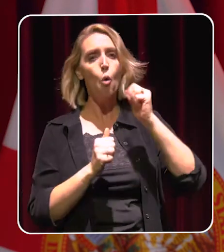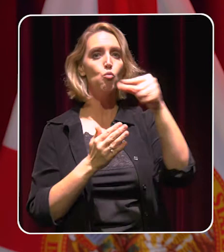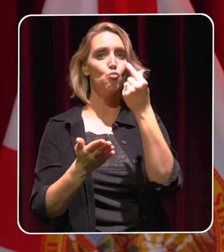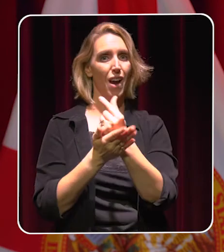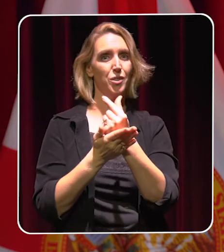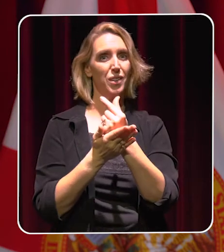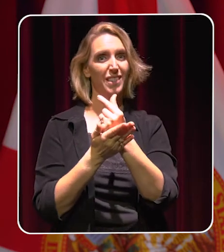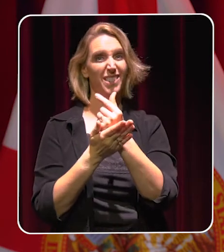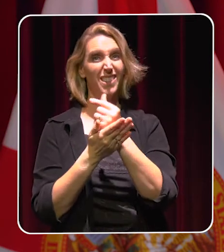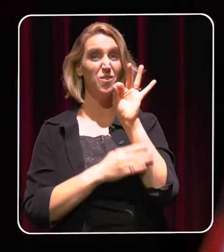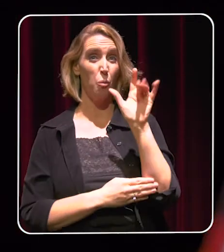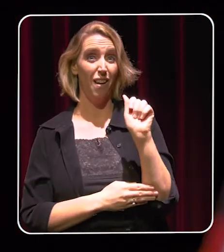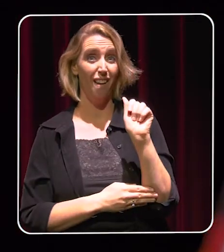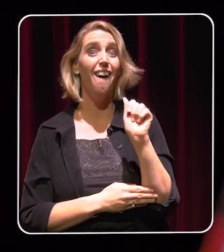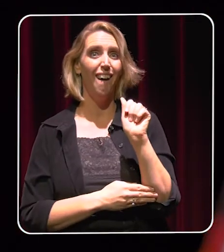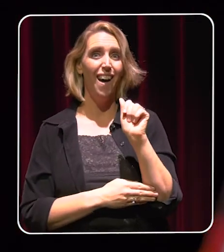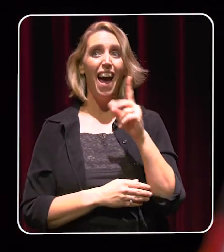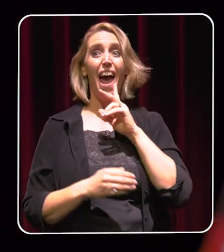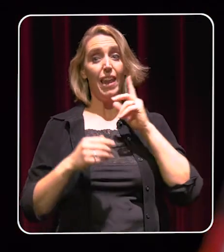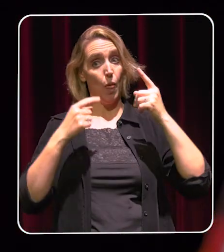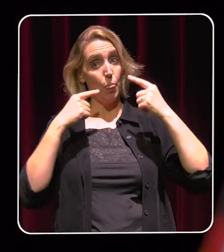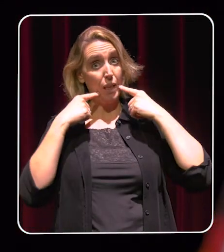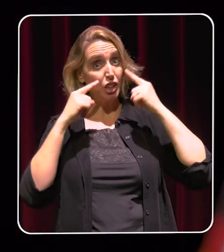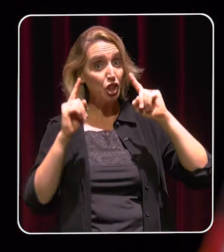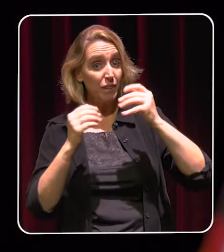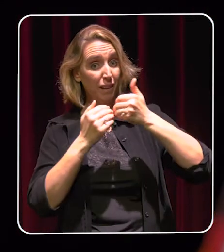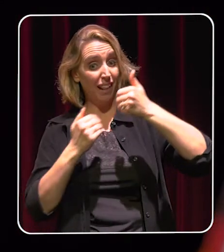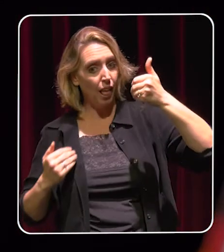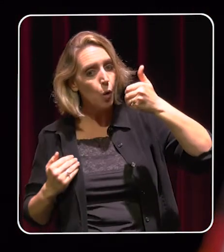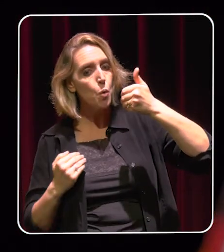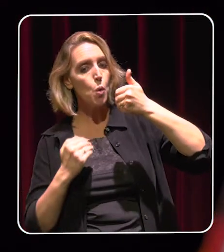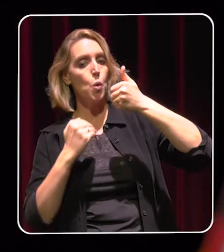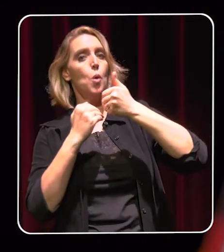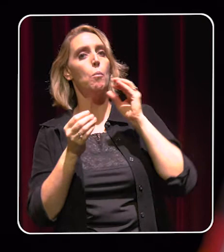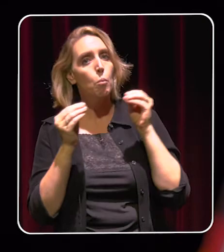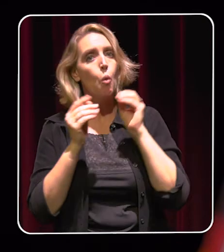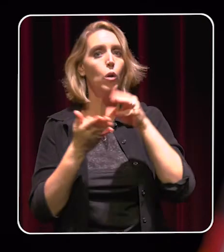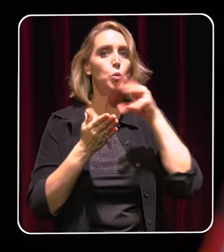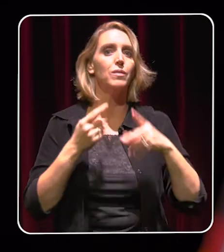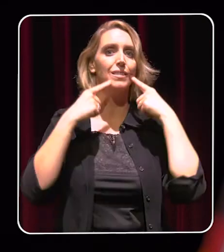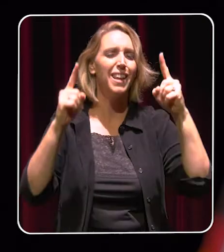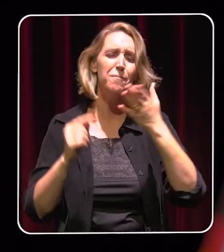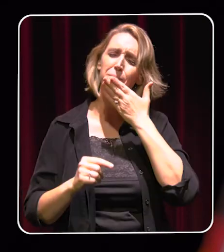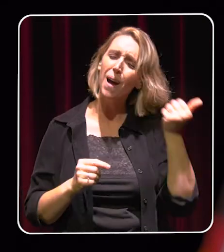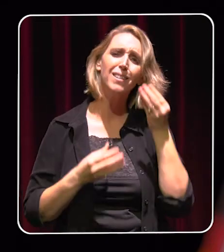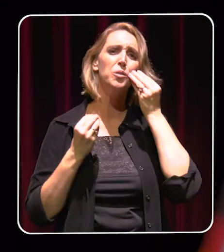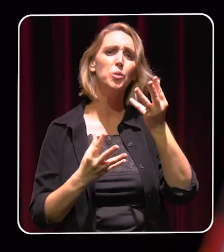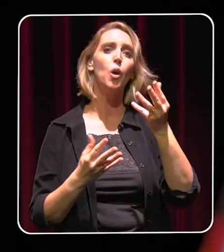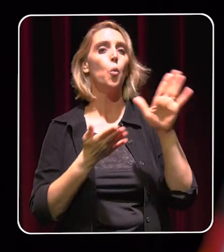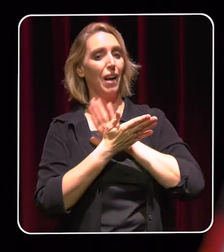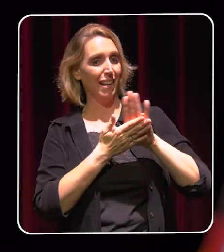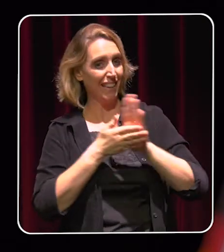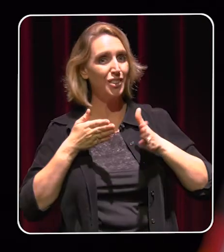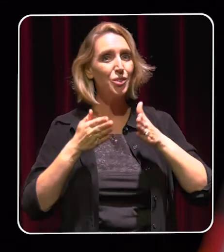and that's great news. And the achievement gap is shrinking, and that's even better news. We are committed to